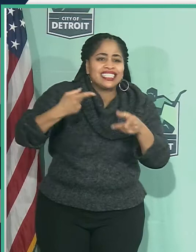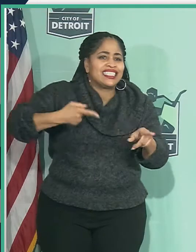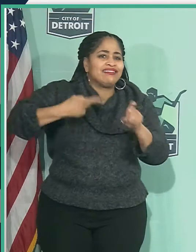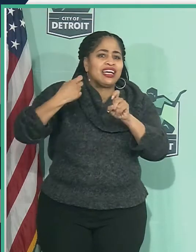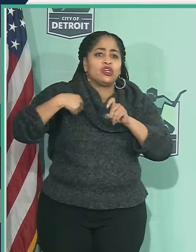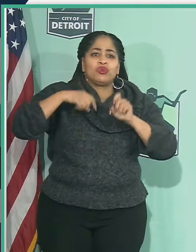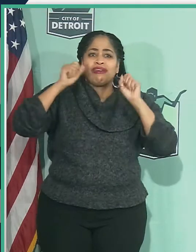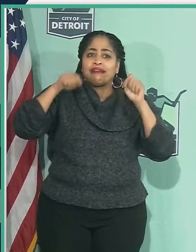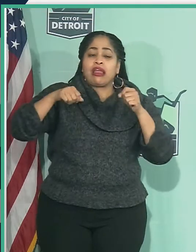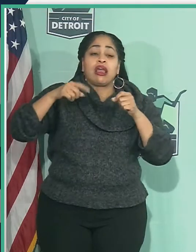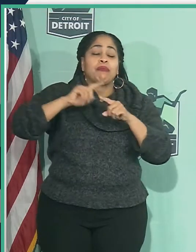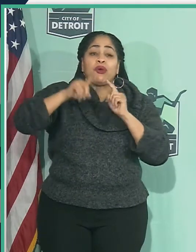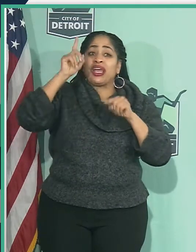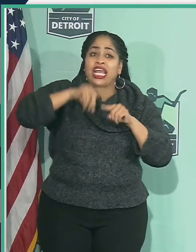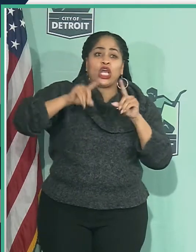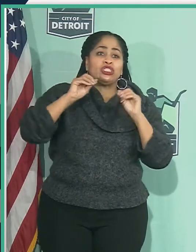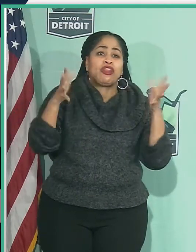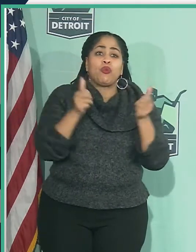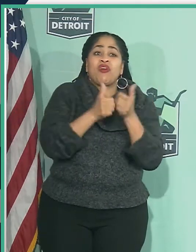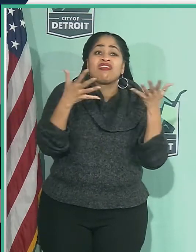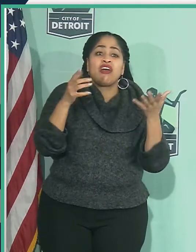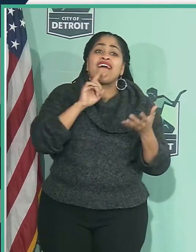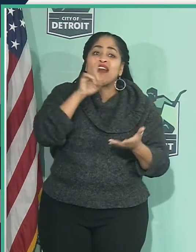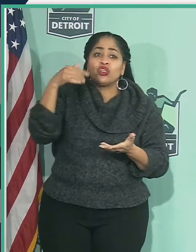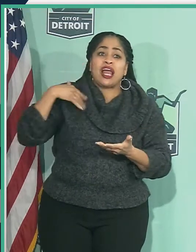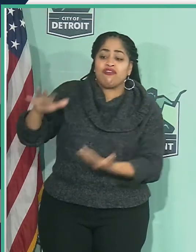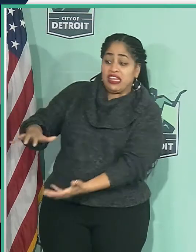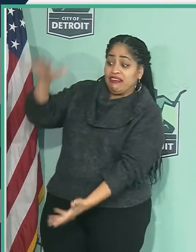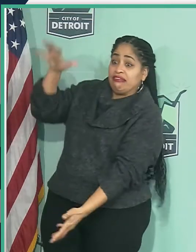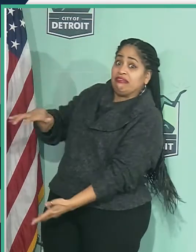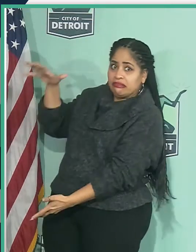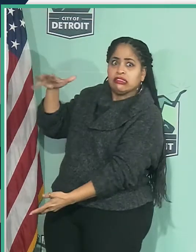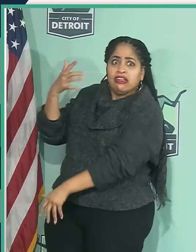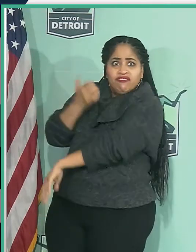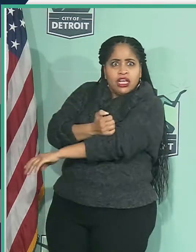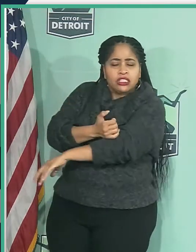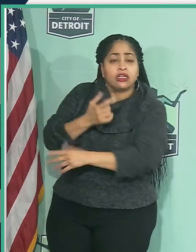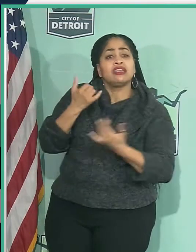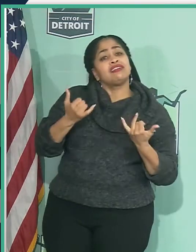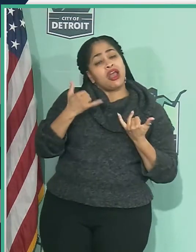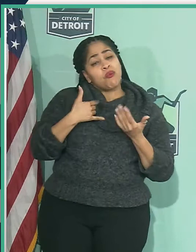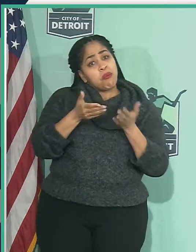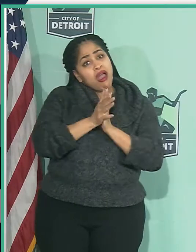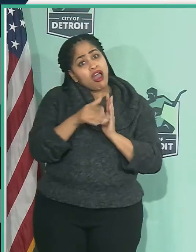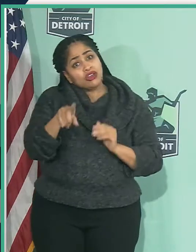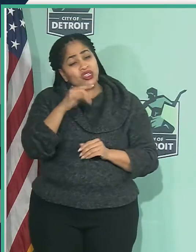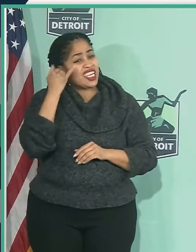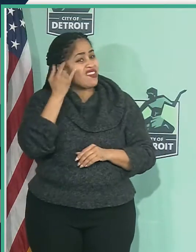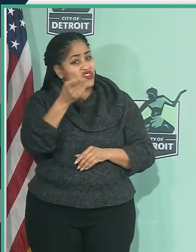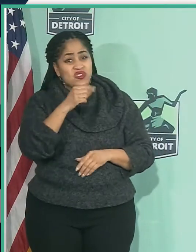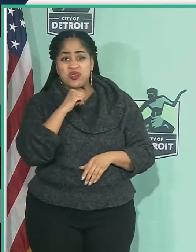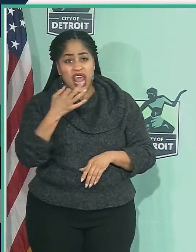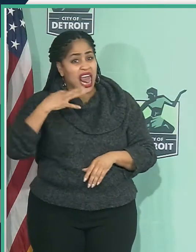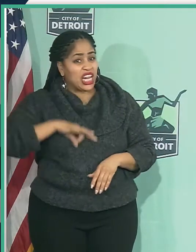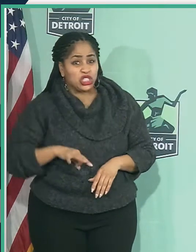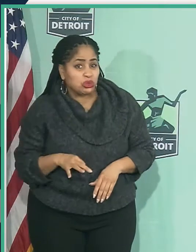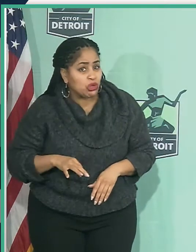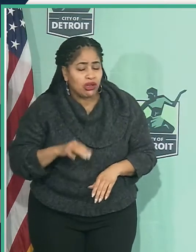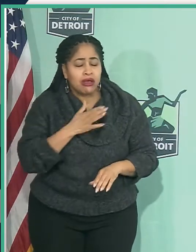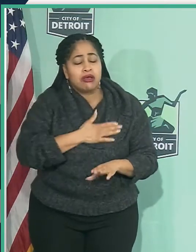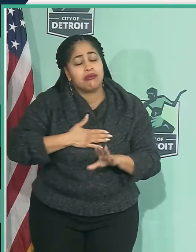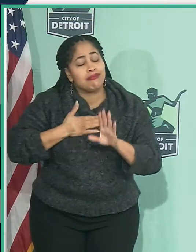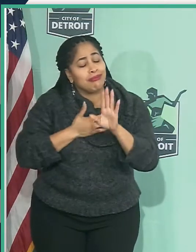show up. So what I would ask right now, though, is if you aren't eligible, please